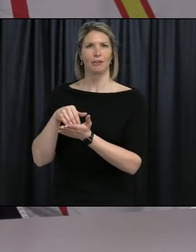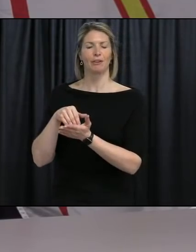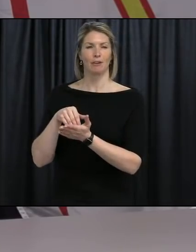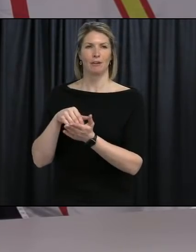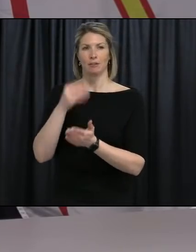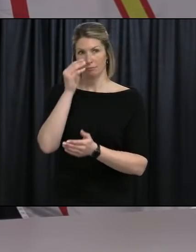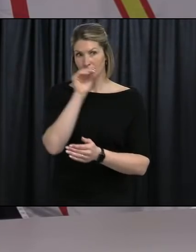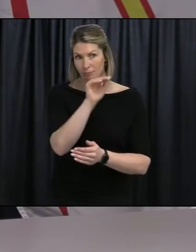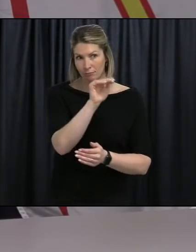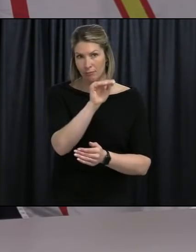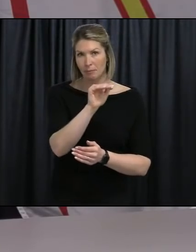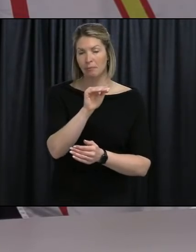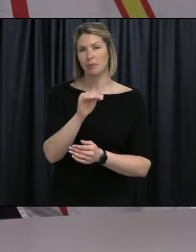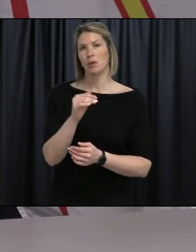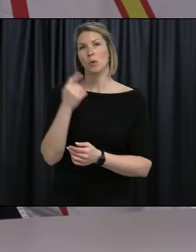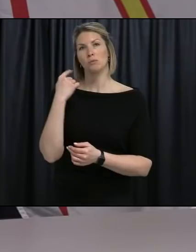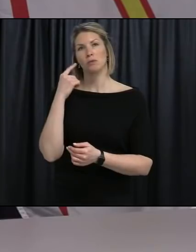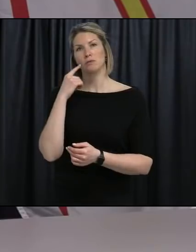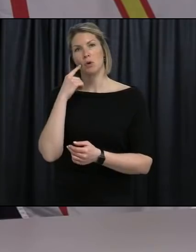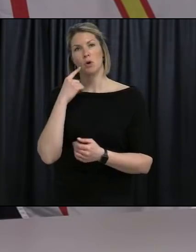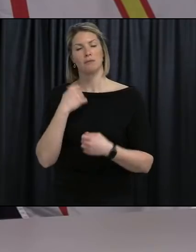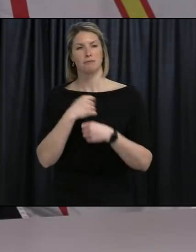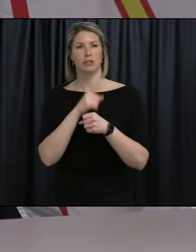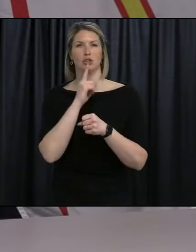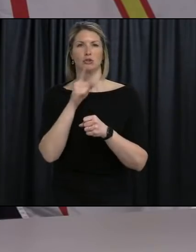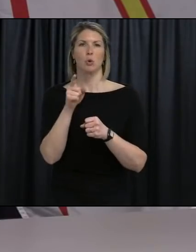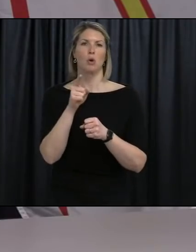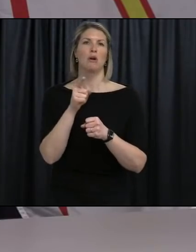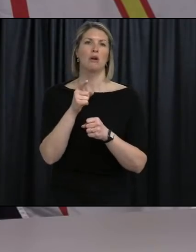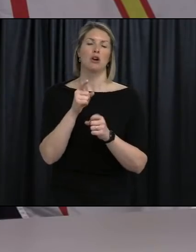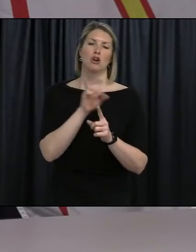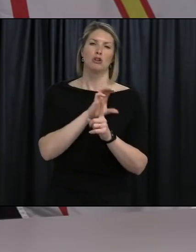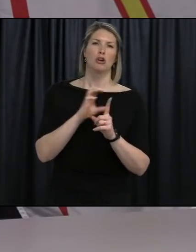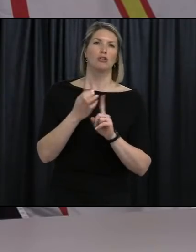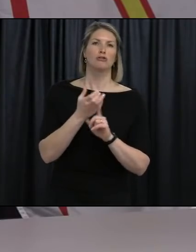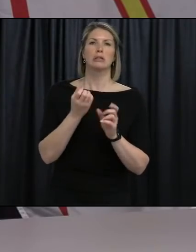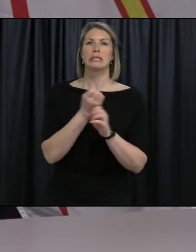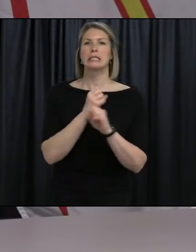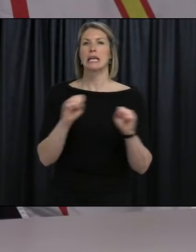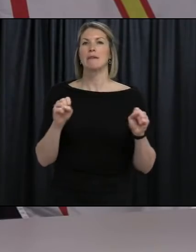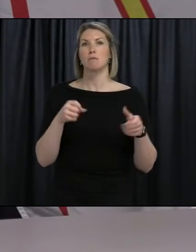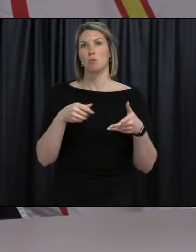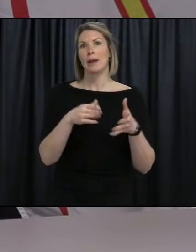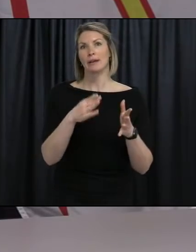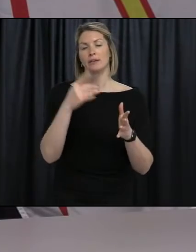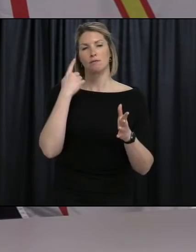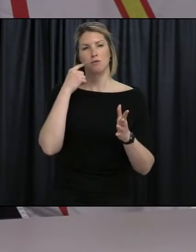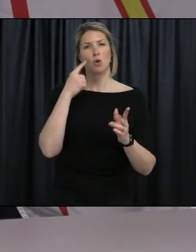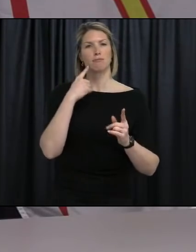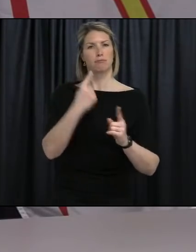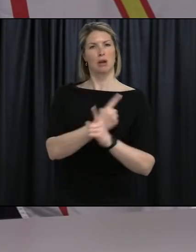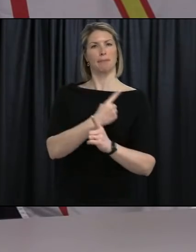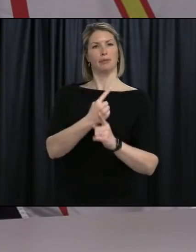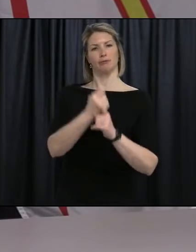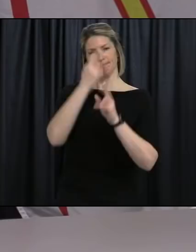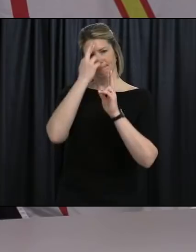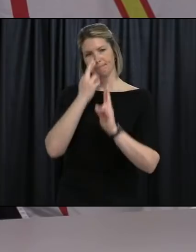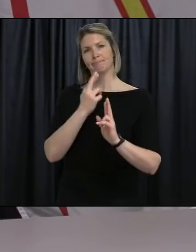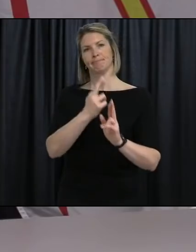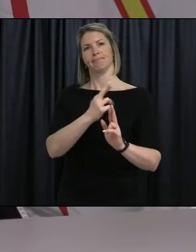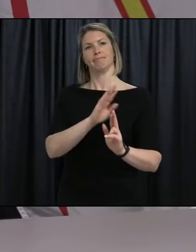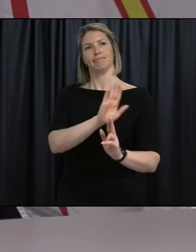provide culturally safe ways to be able to vaccinate those individuals.